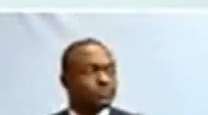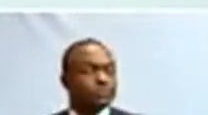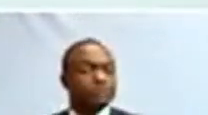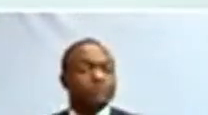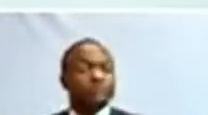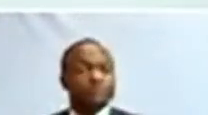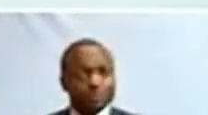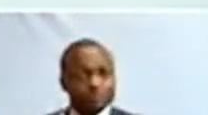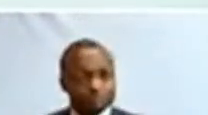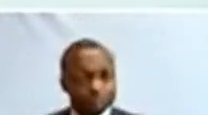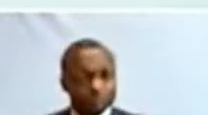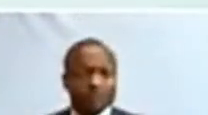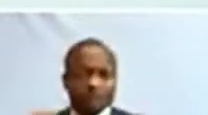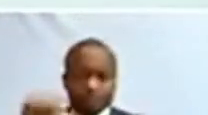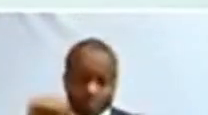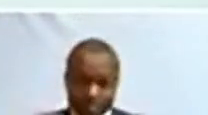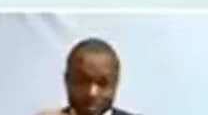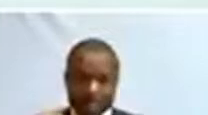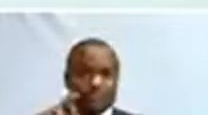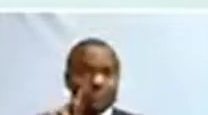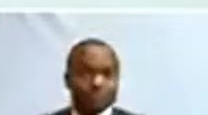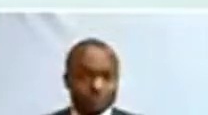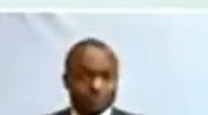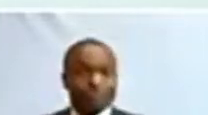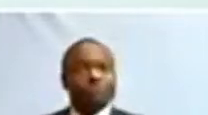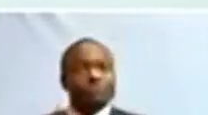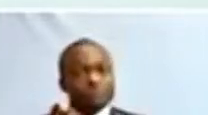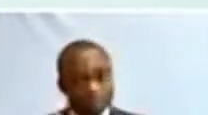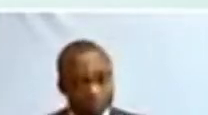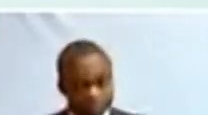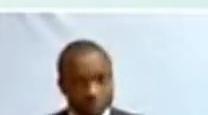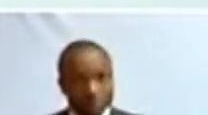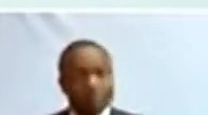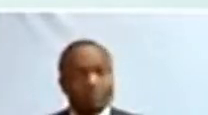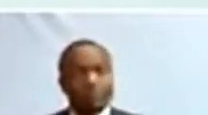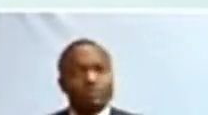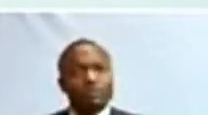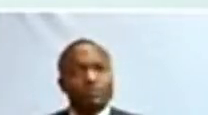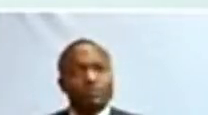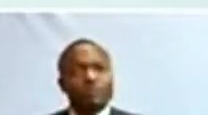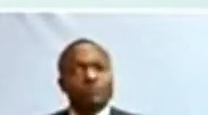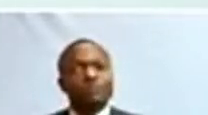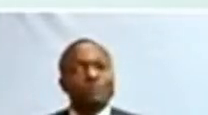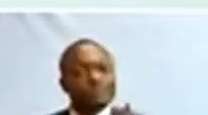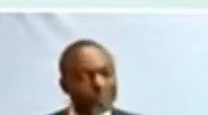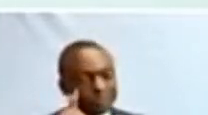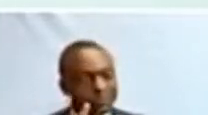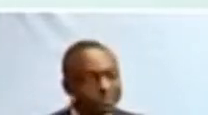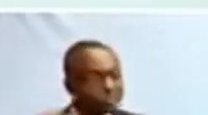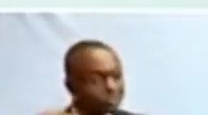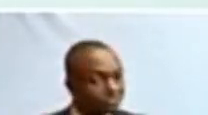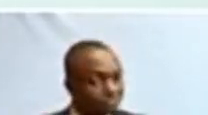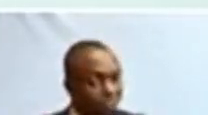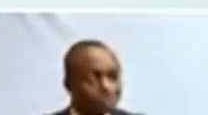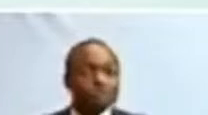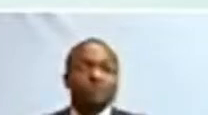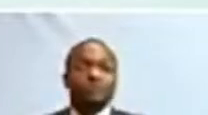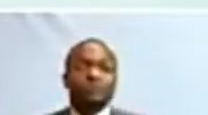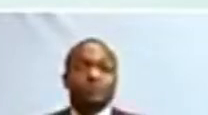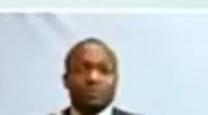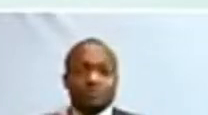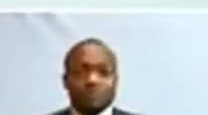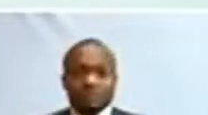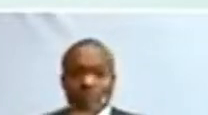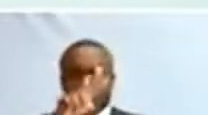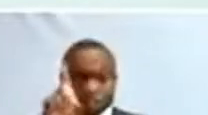This is a very bad report. We shall want to interrogate it in detail. A simple question to the